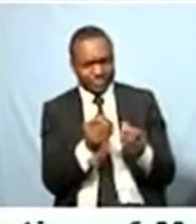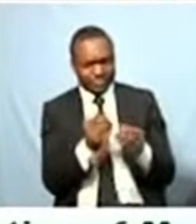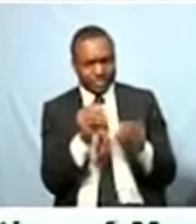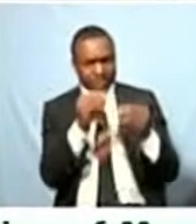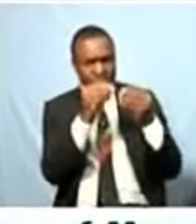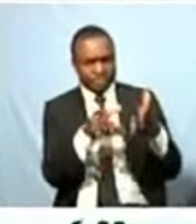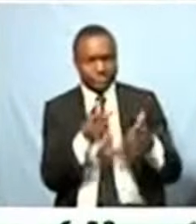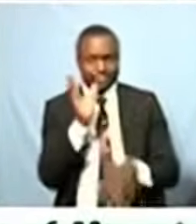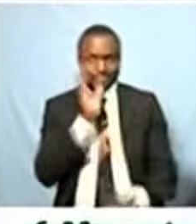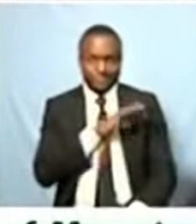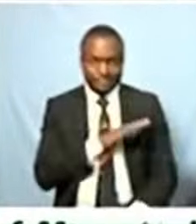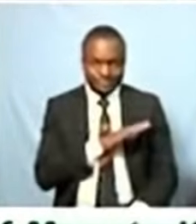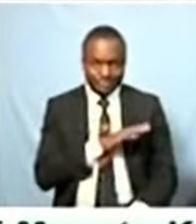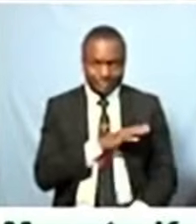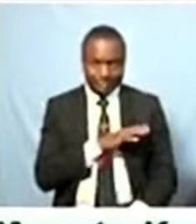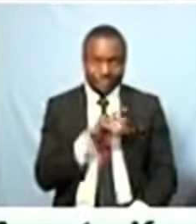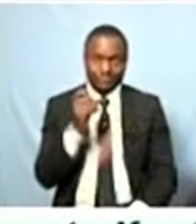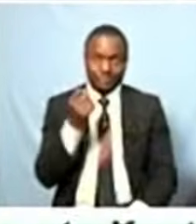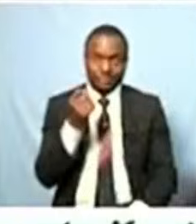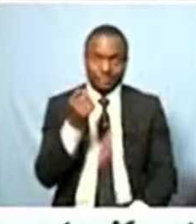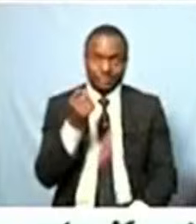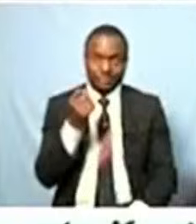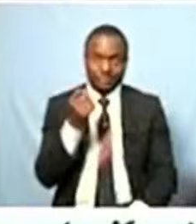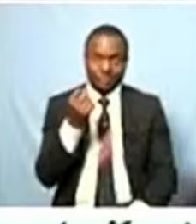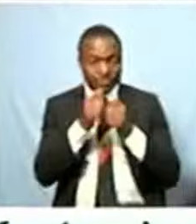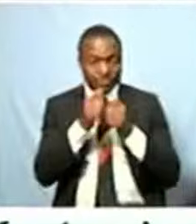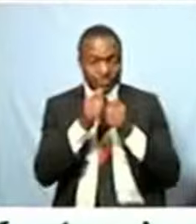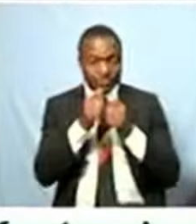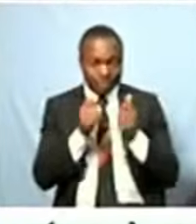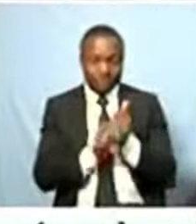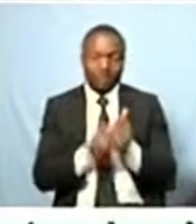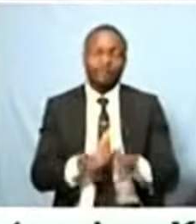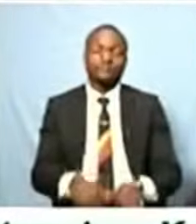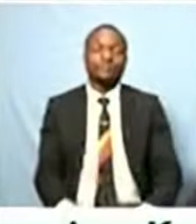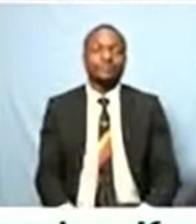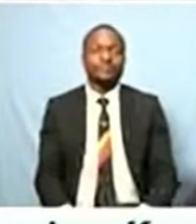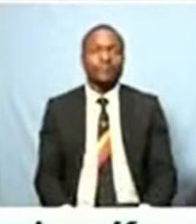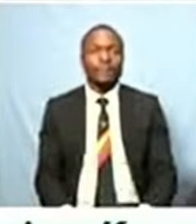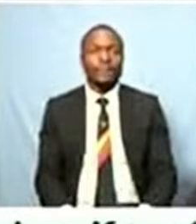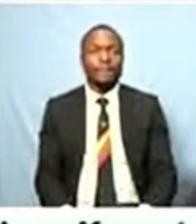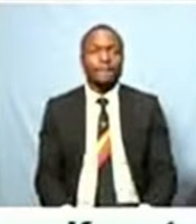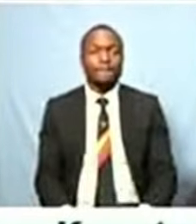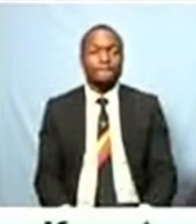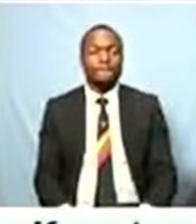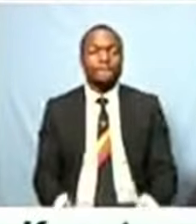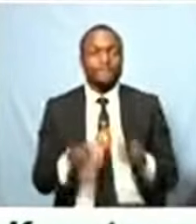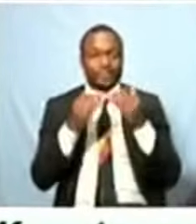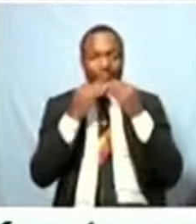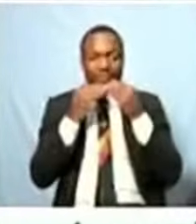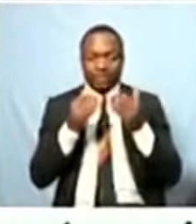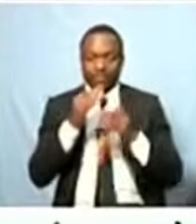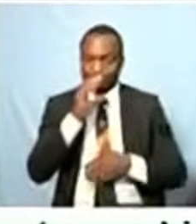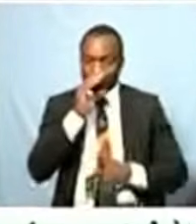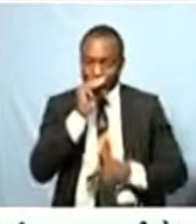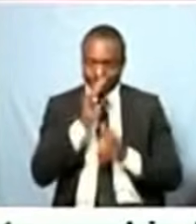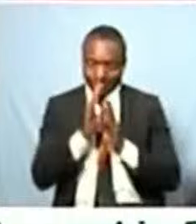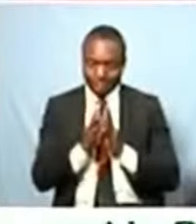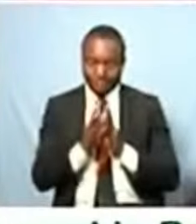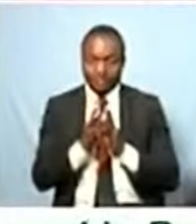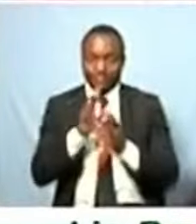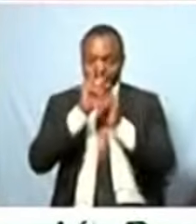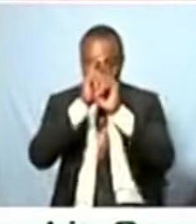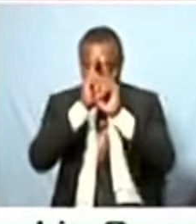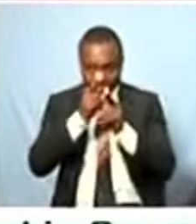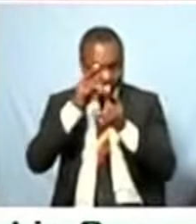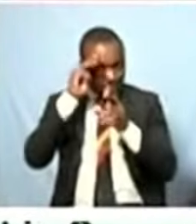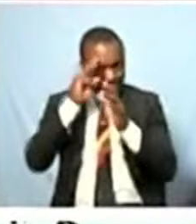released, the 11 million that you spoke about at that point? I thank you, Madam Speaker. The